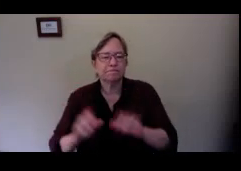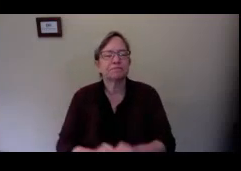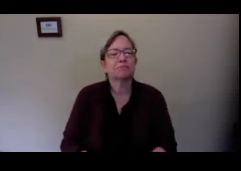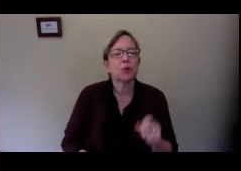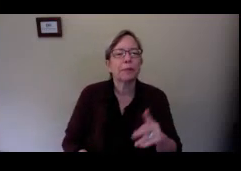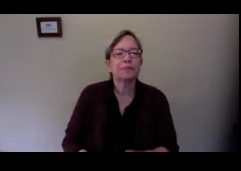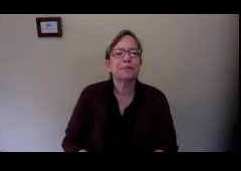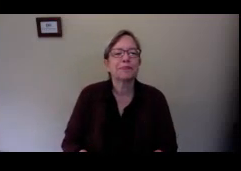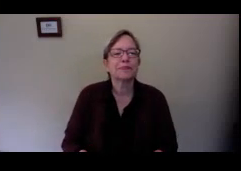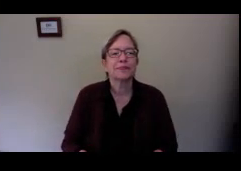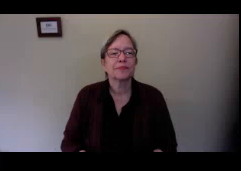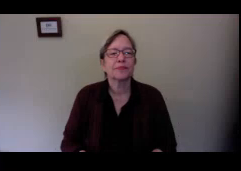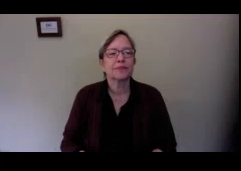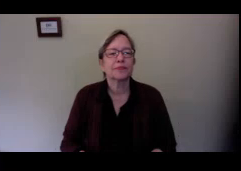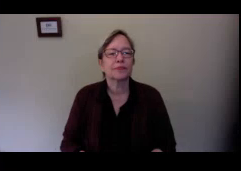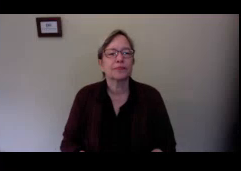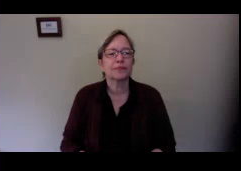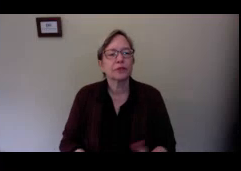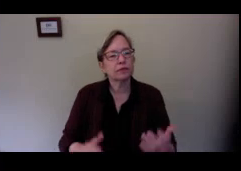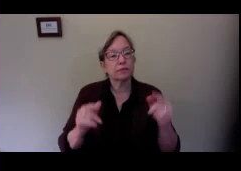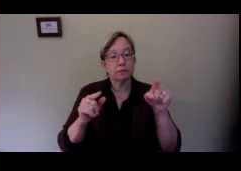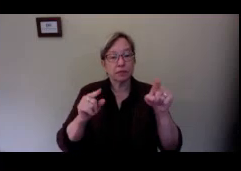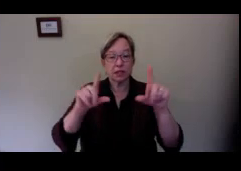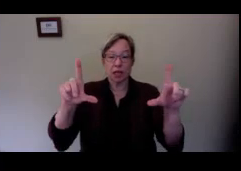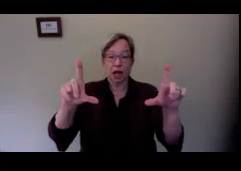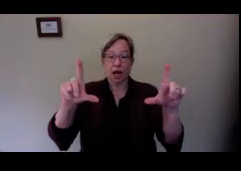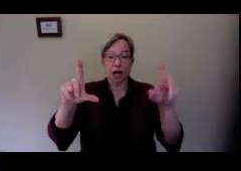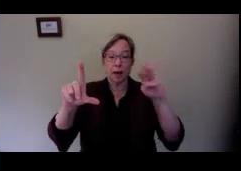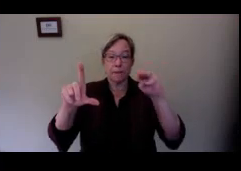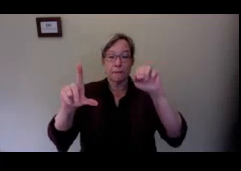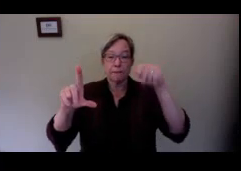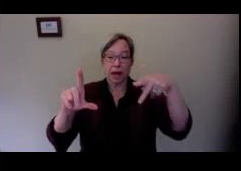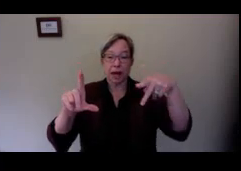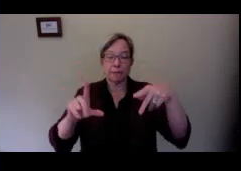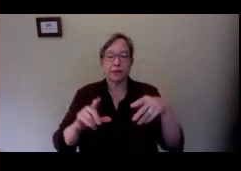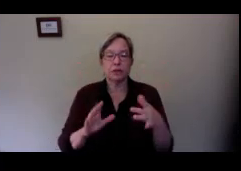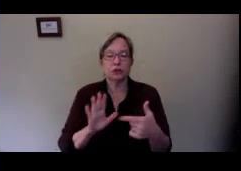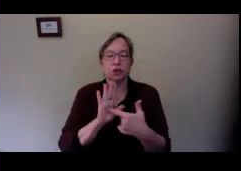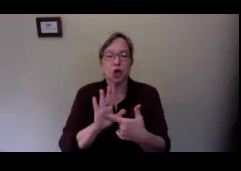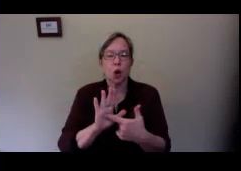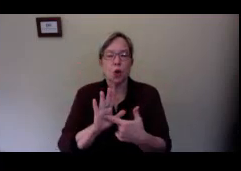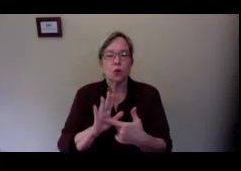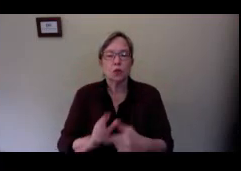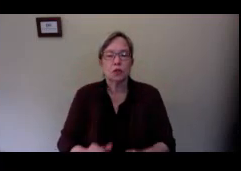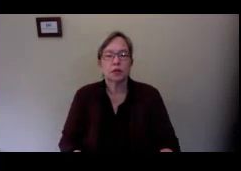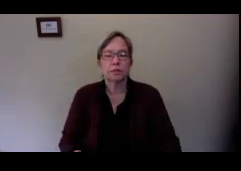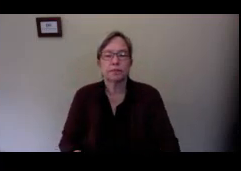okay. So on this slide, this is our newly updated slide, we have